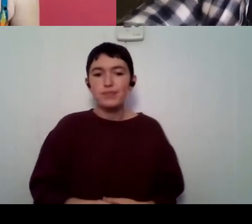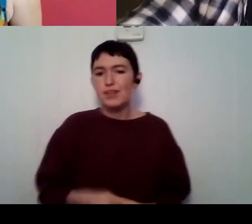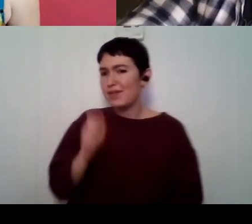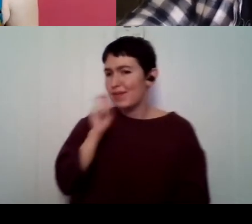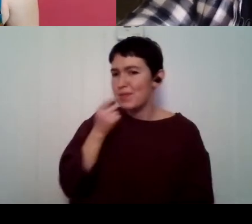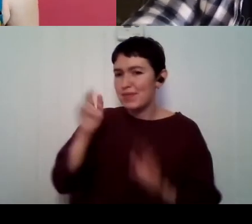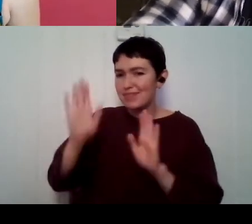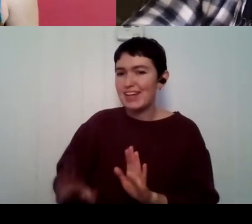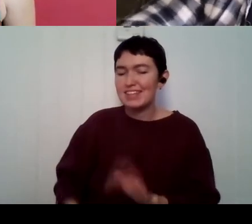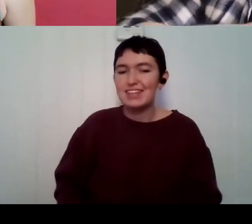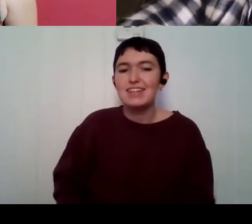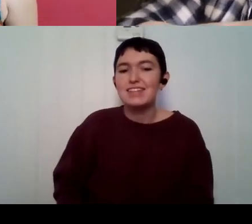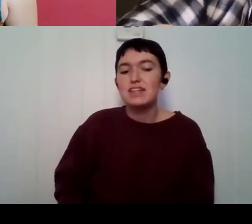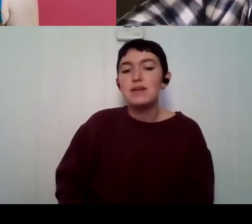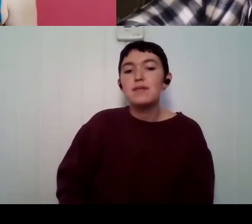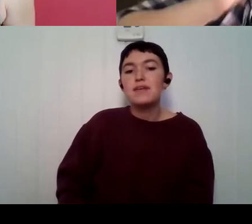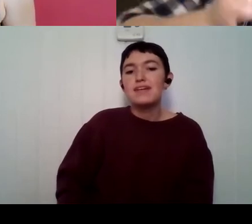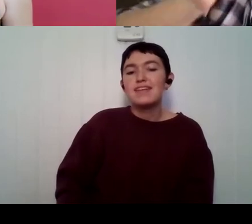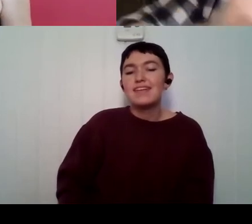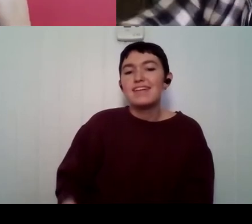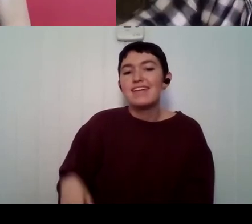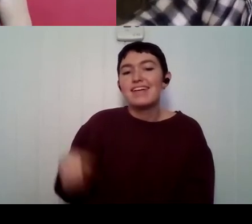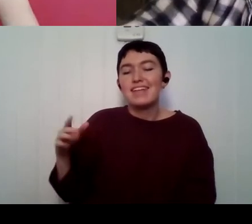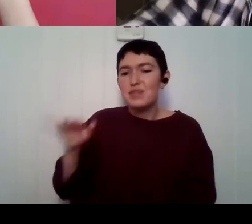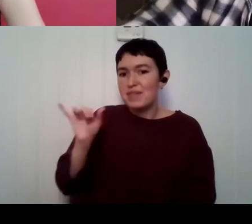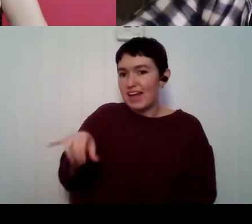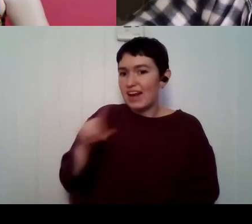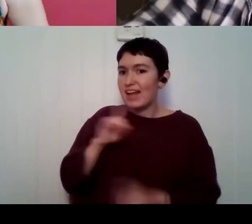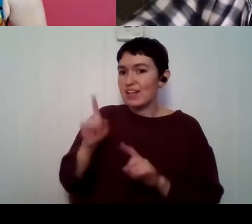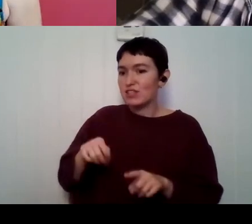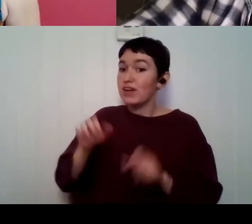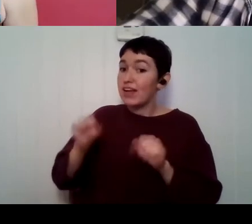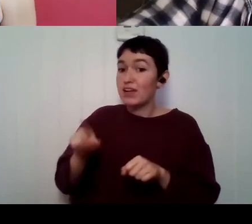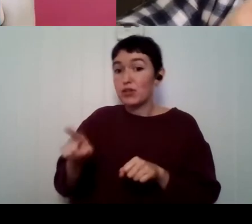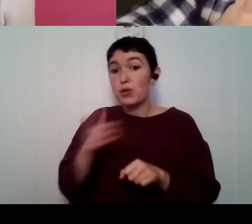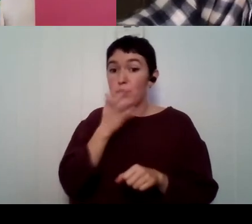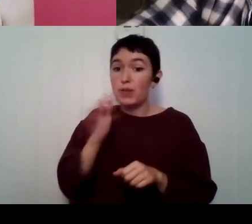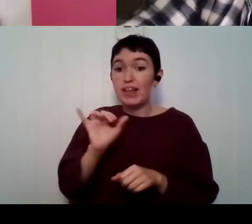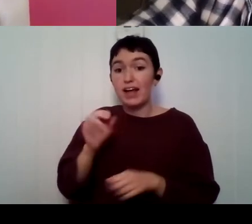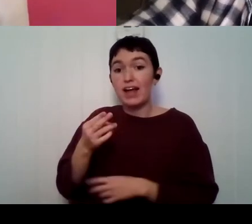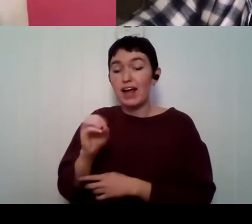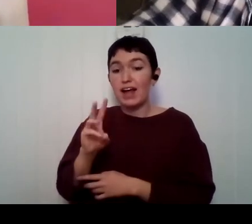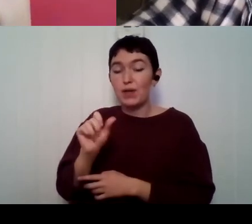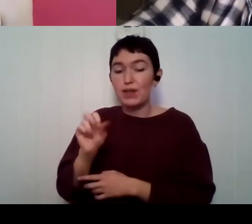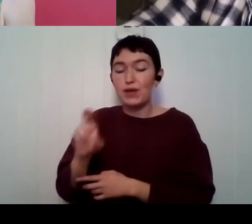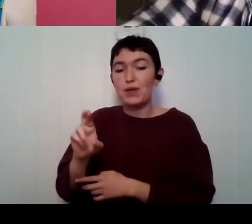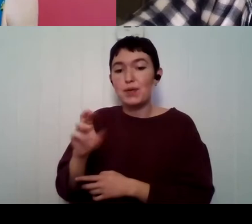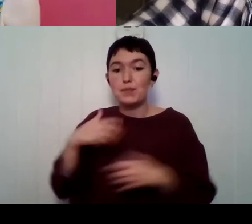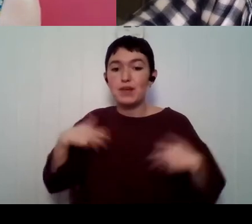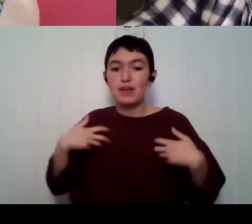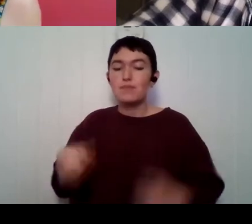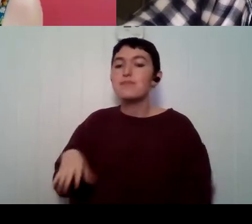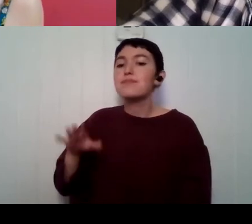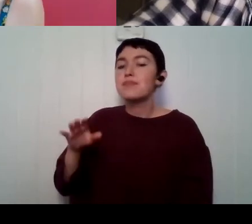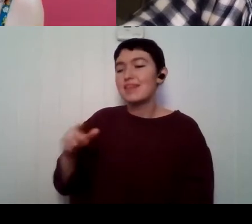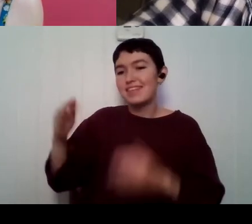that answers our, could you do the howler monkey sound question? Checking that one off the list. Here's a quick one. Are you related to Ronald Reagan?